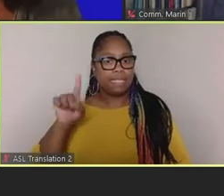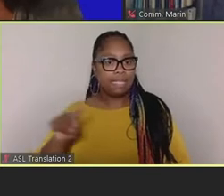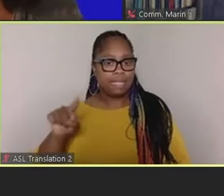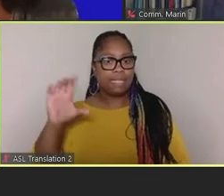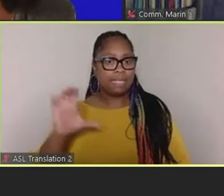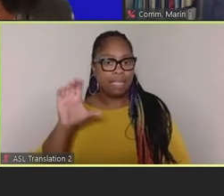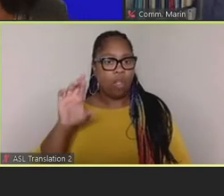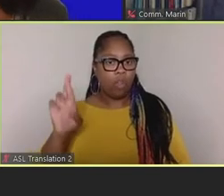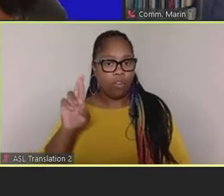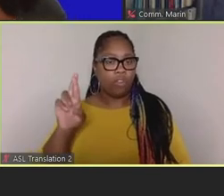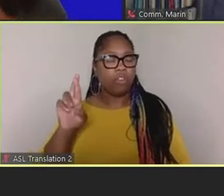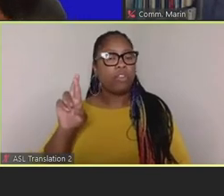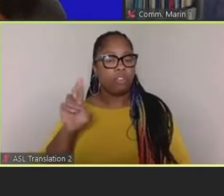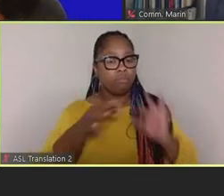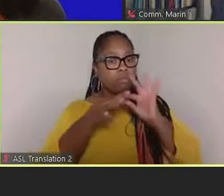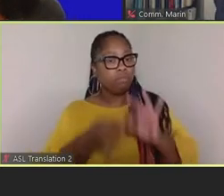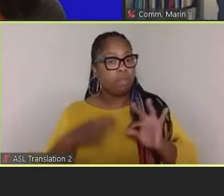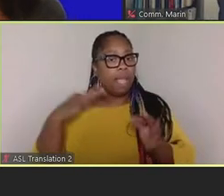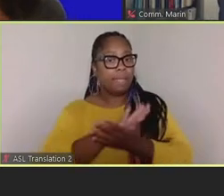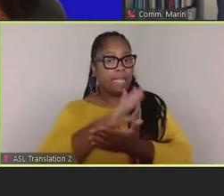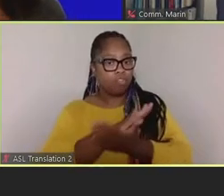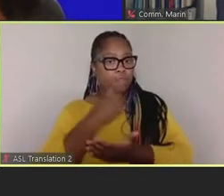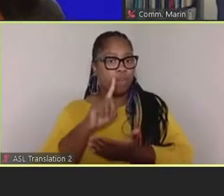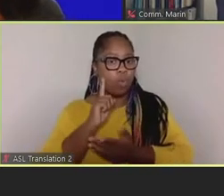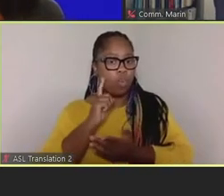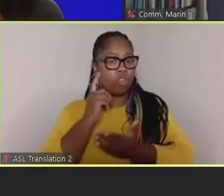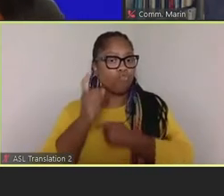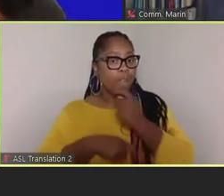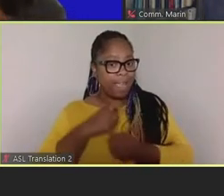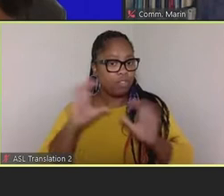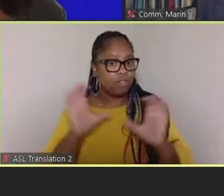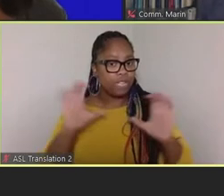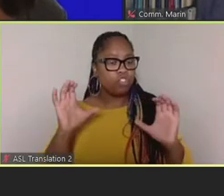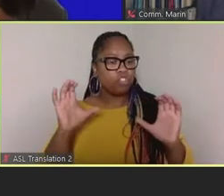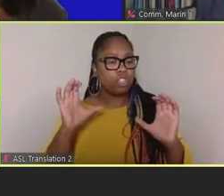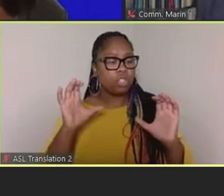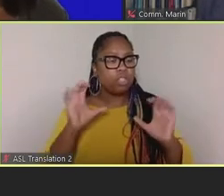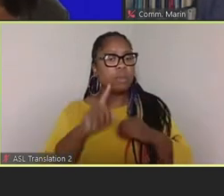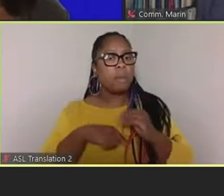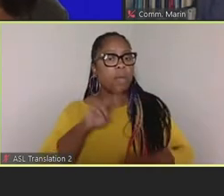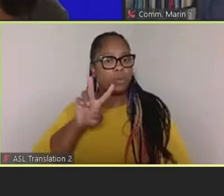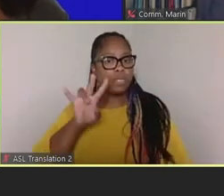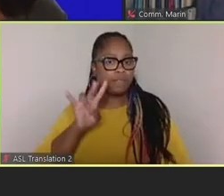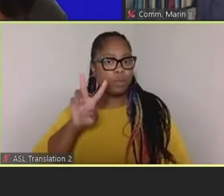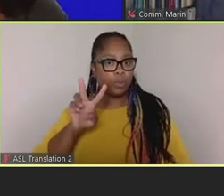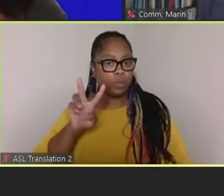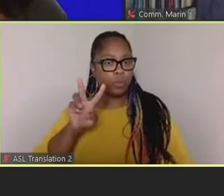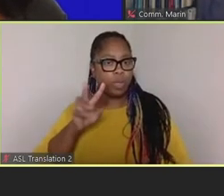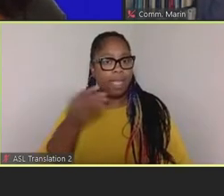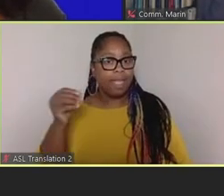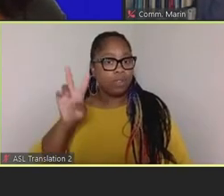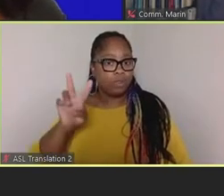N200355ZCR, in the matter of an application for the grant of a certification concerning 272 and